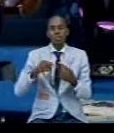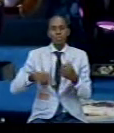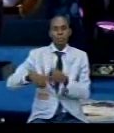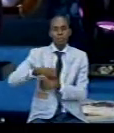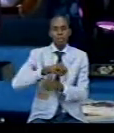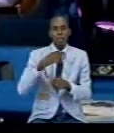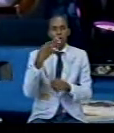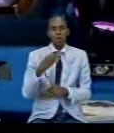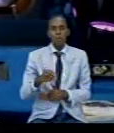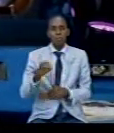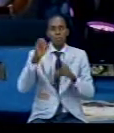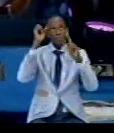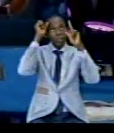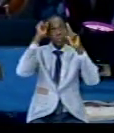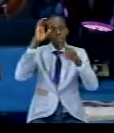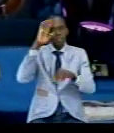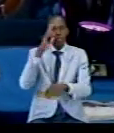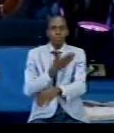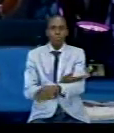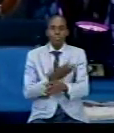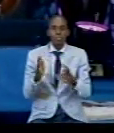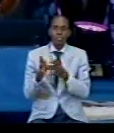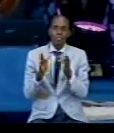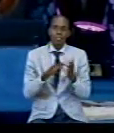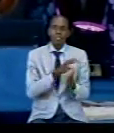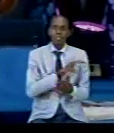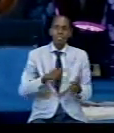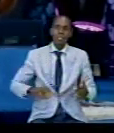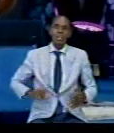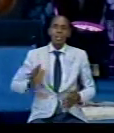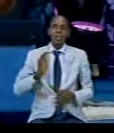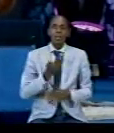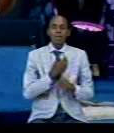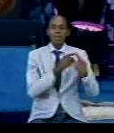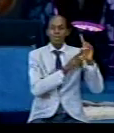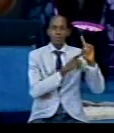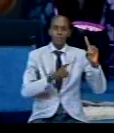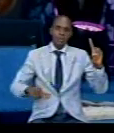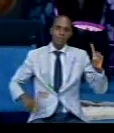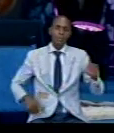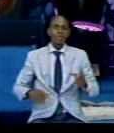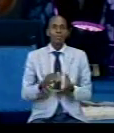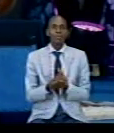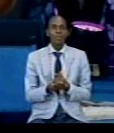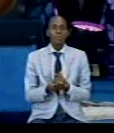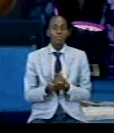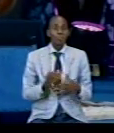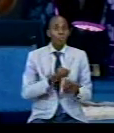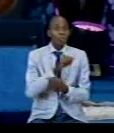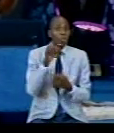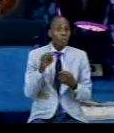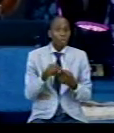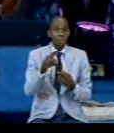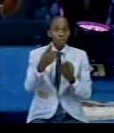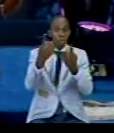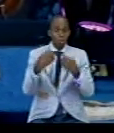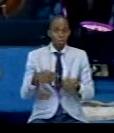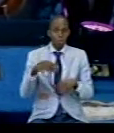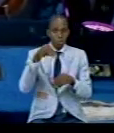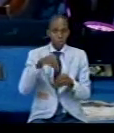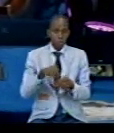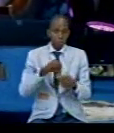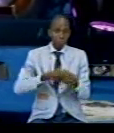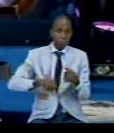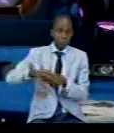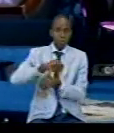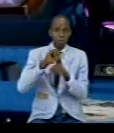Son, Jesus Christ our Lord. When you come in fellowship with the